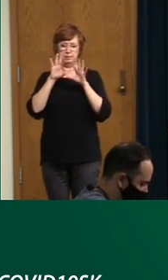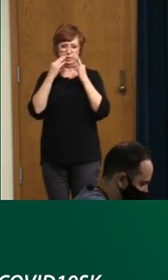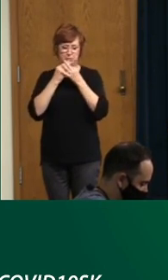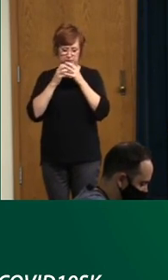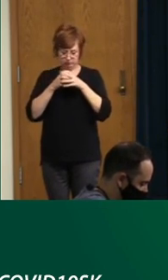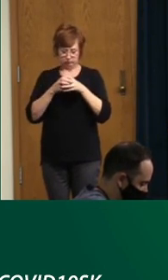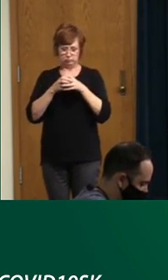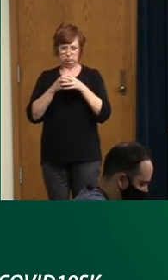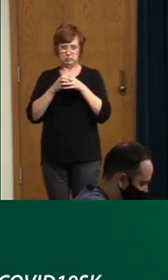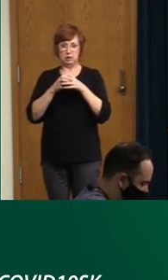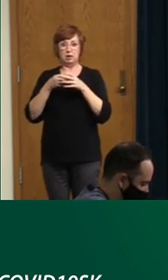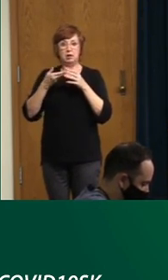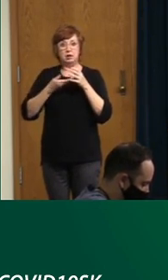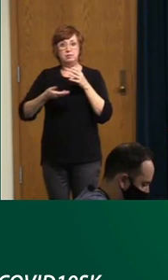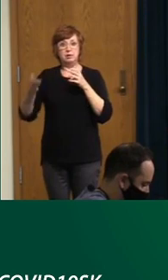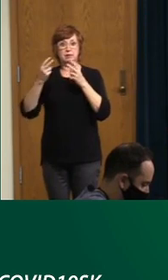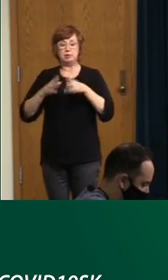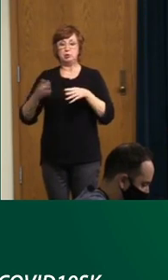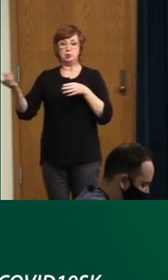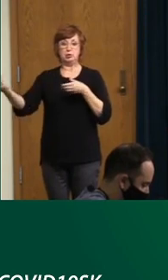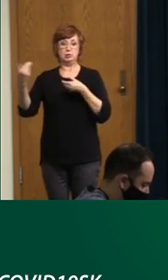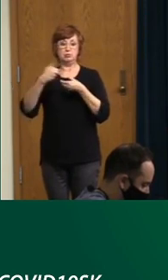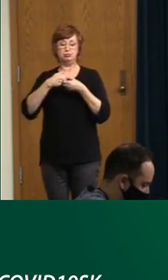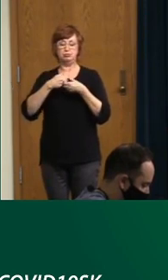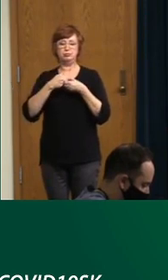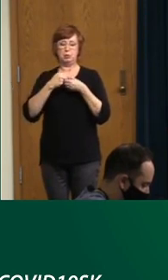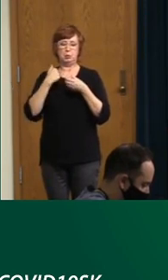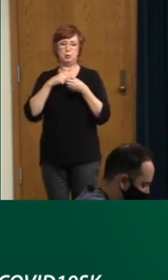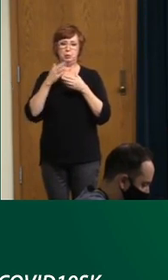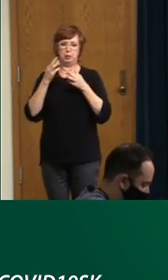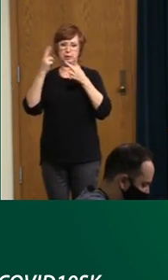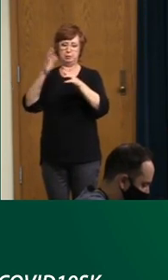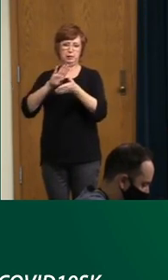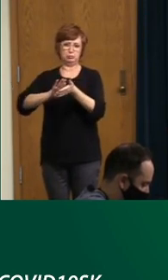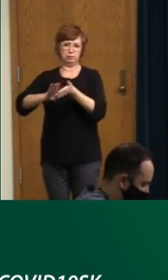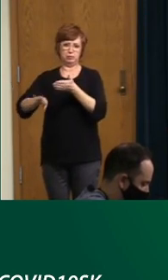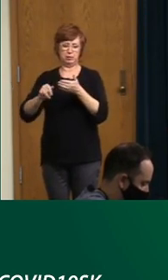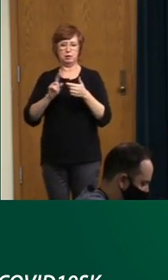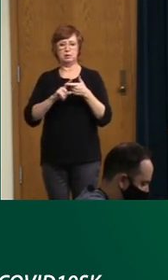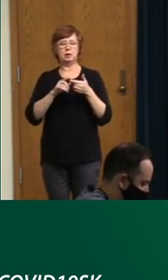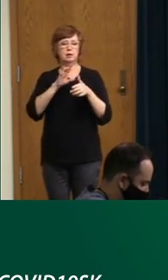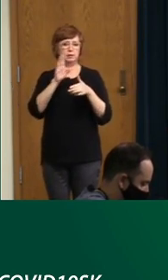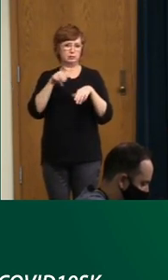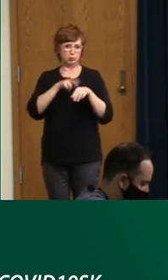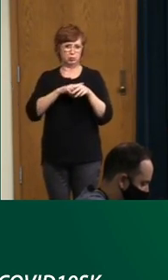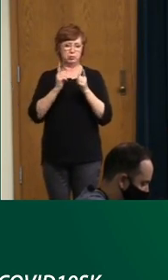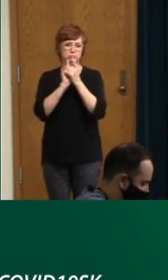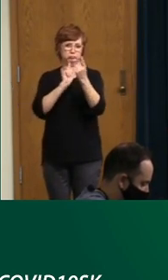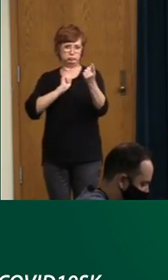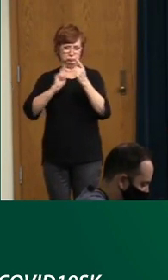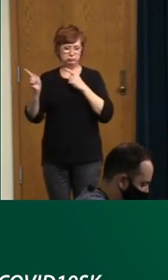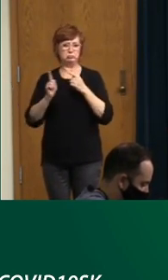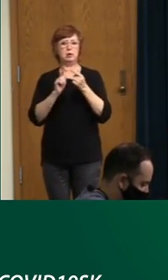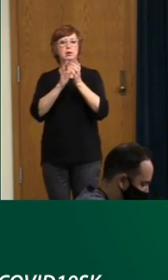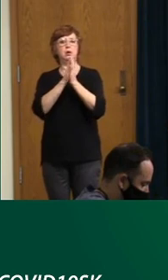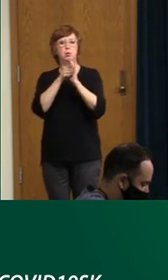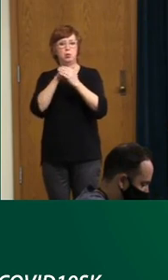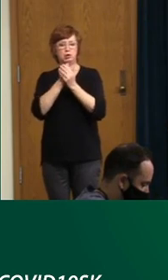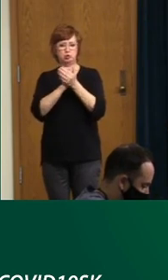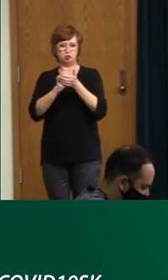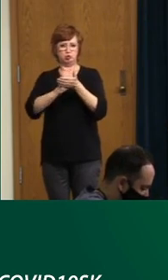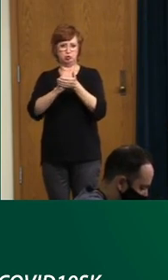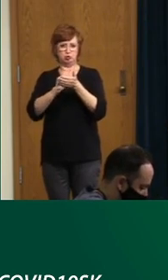And beyond that, keeping physical distancing, washing your hands, reduce the number of contacts as much